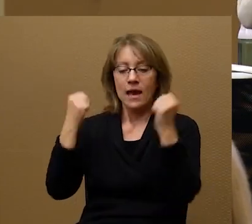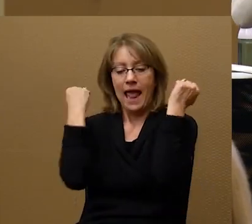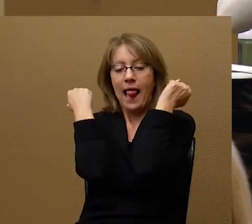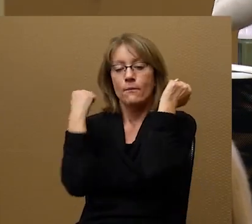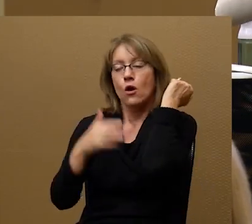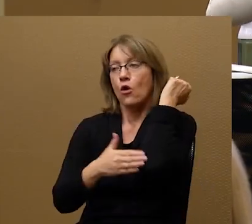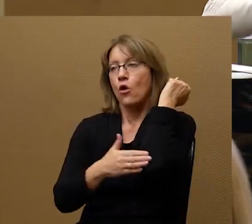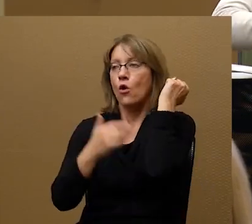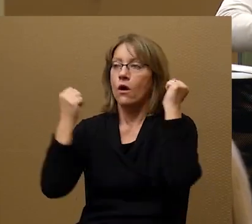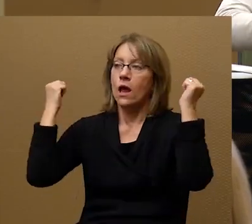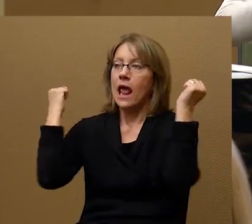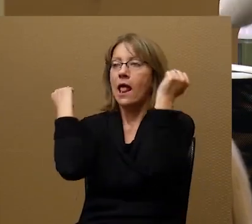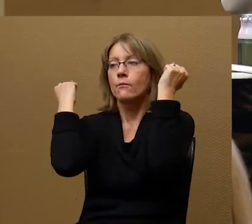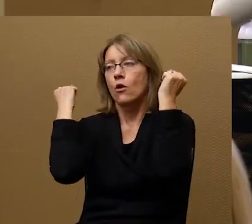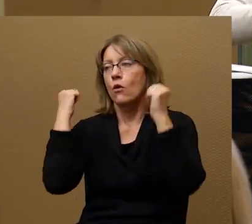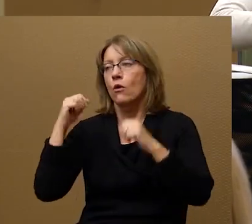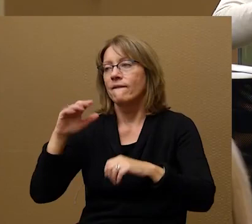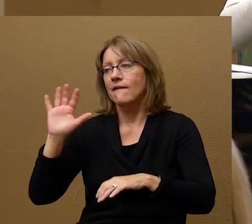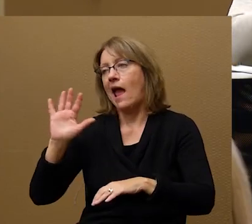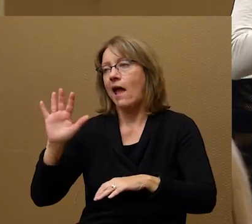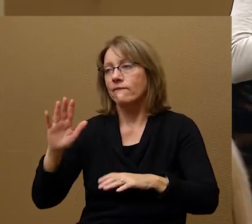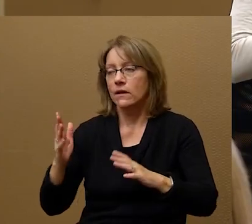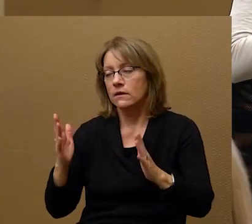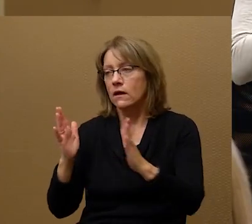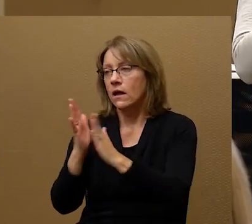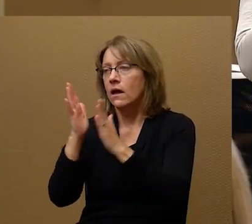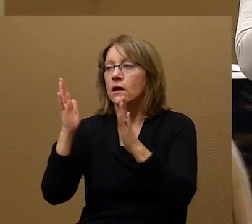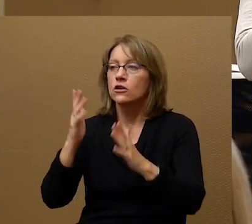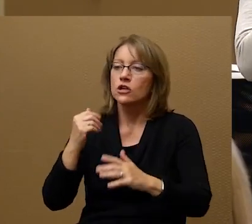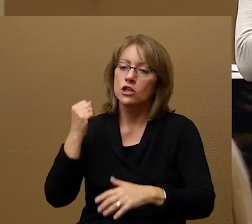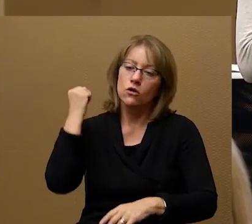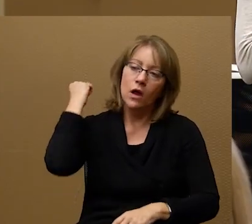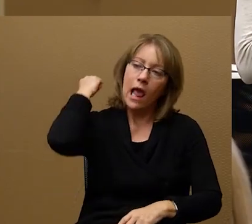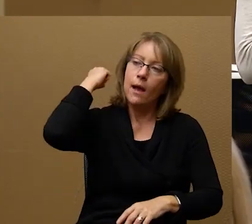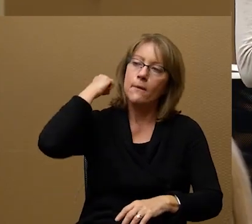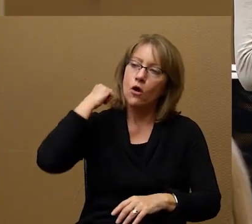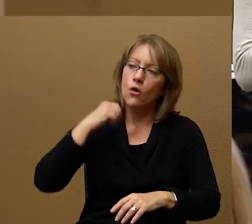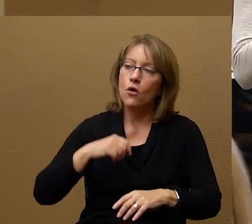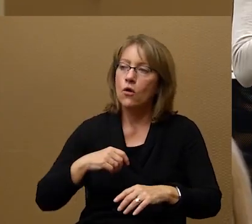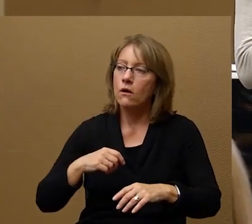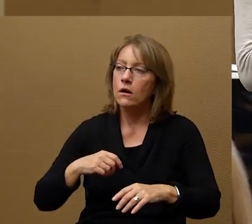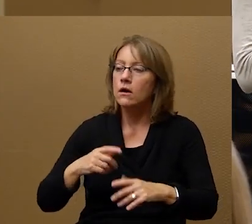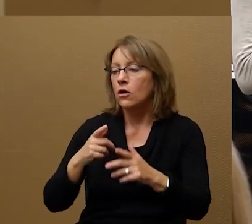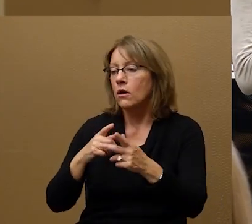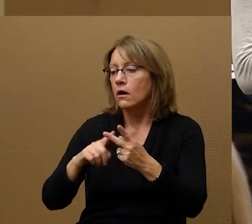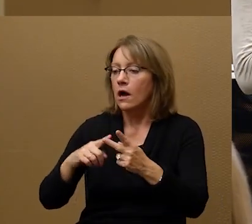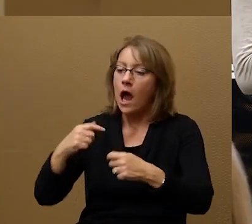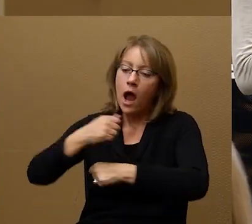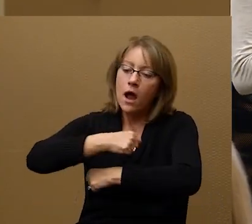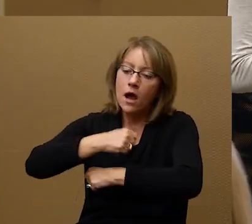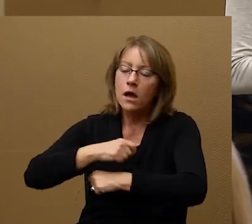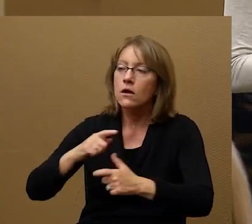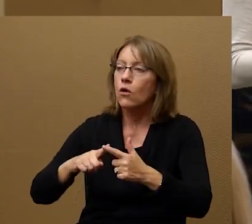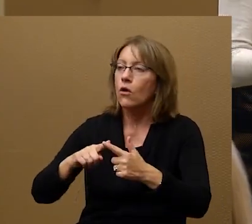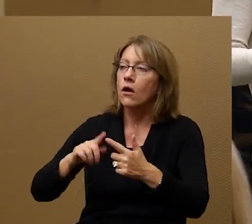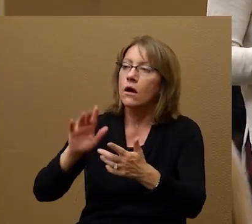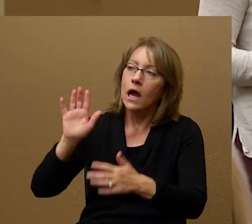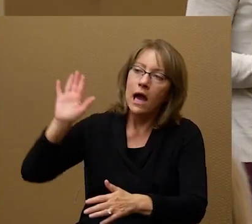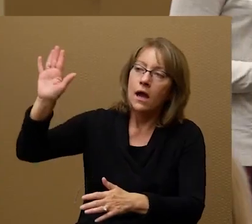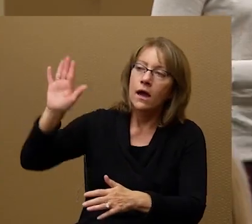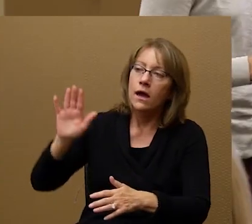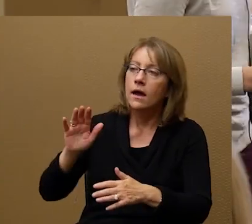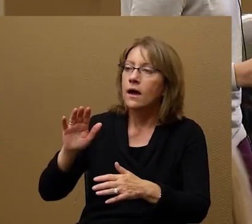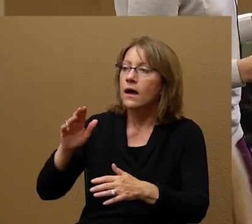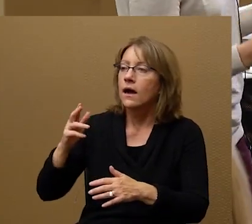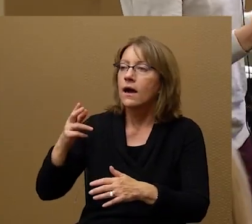can choose how they interact with the child. So it's like elbow five, a hug, or like a high five. Okay.